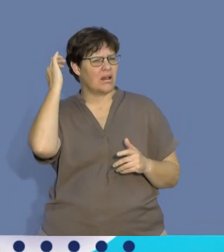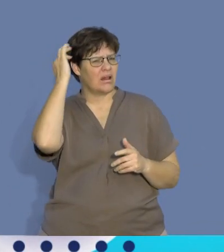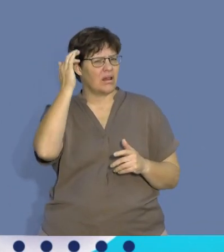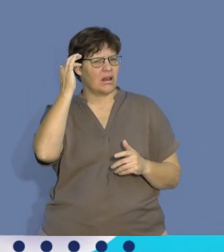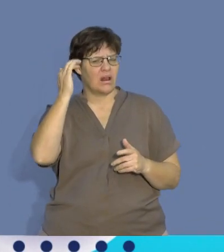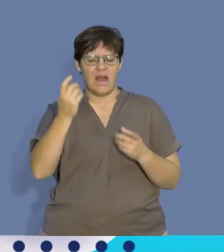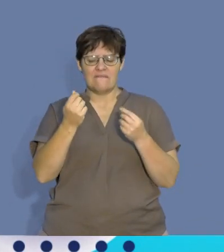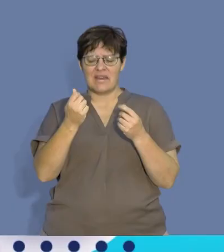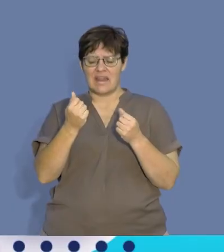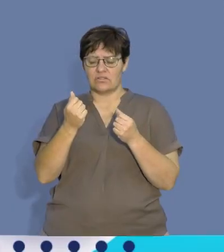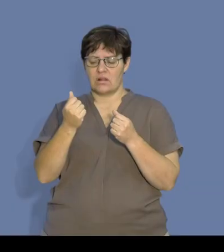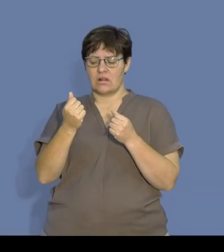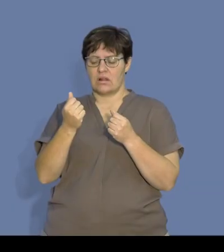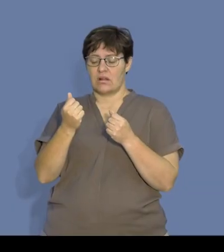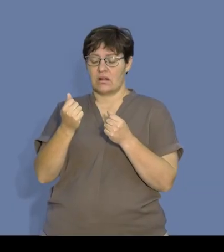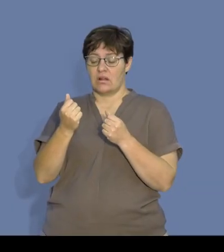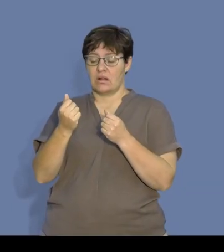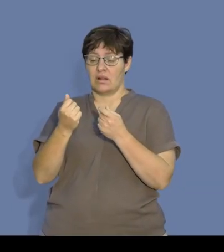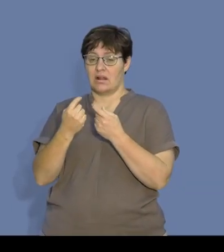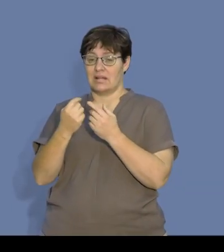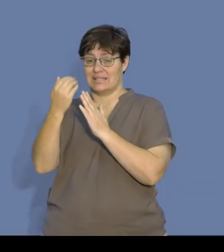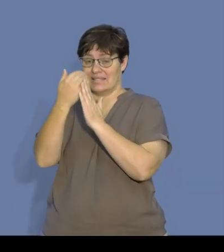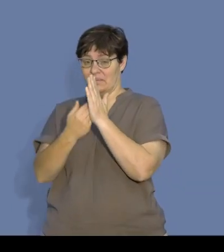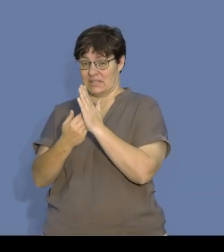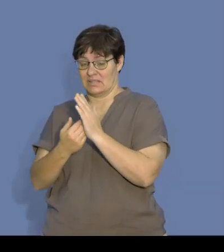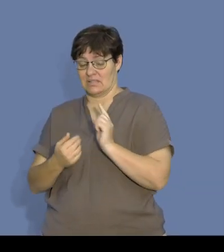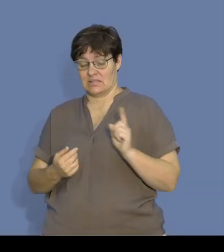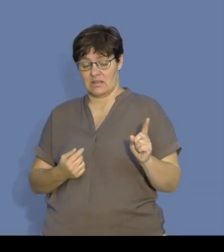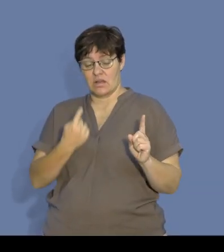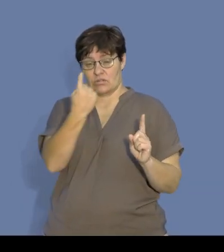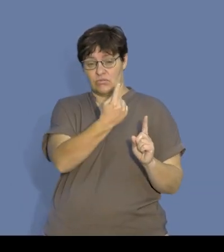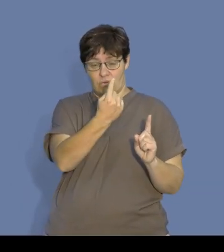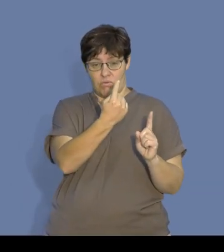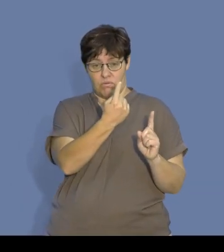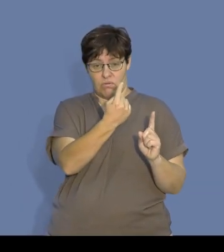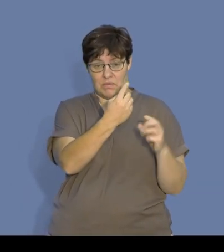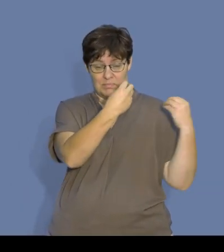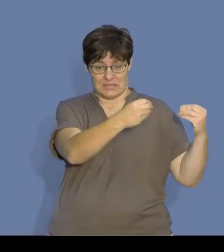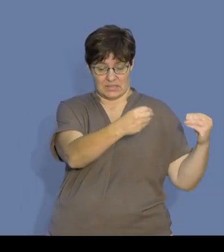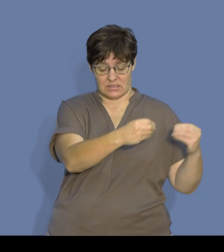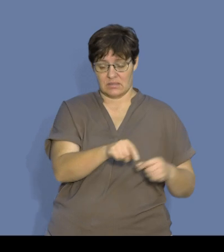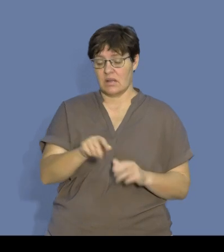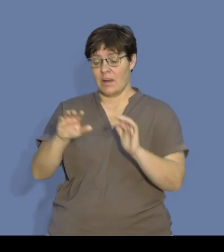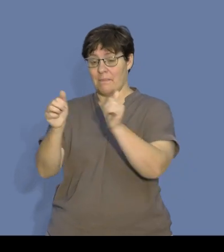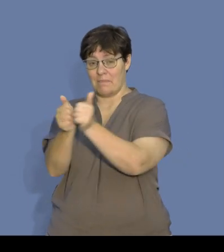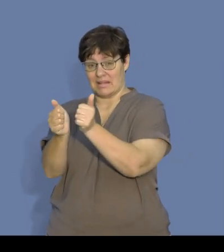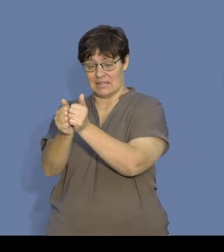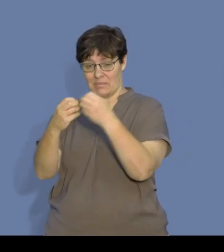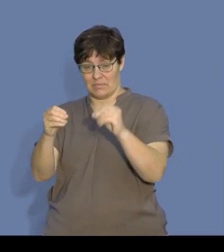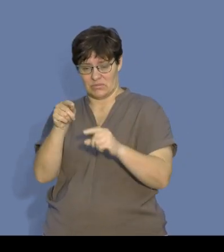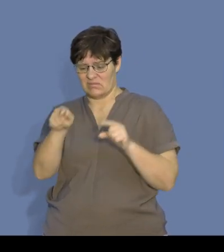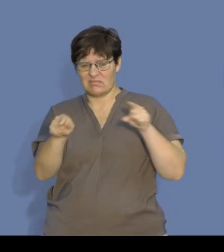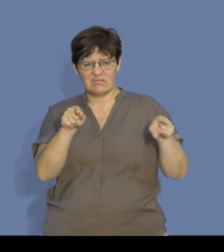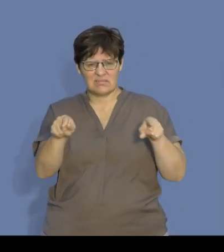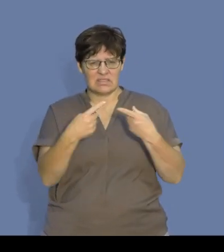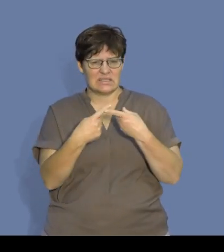statements of a sole trader is different from a partnership? So that's what we're going to look at.